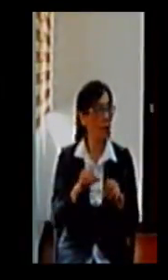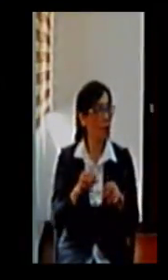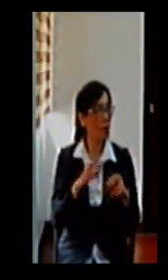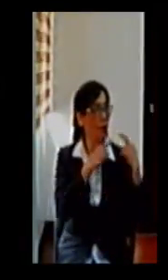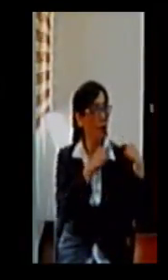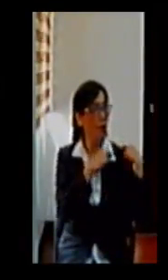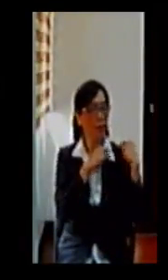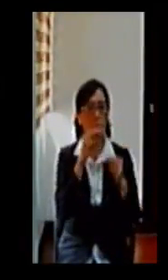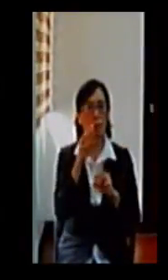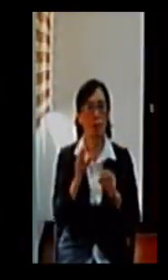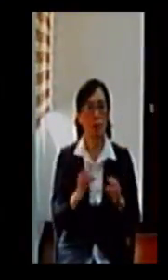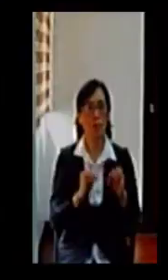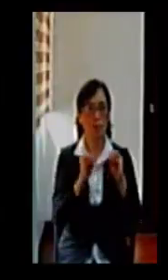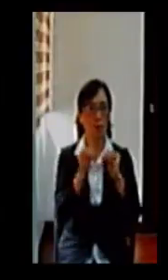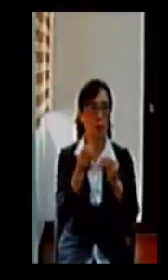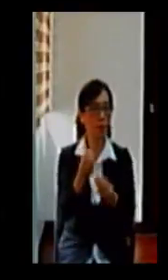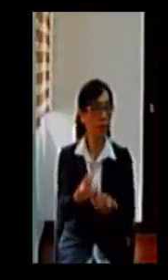world